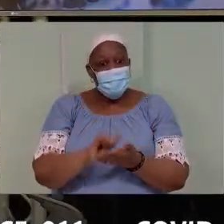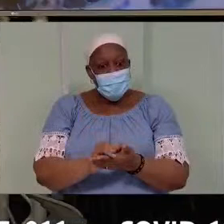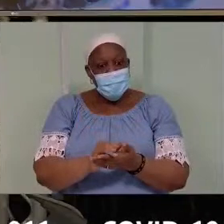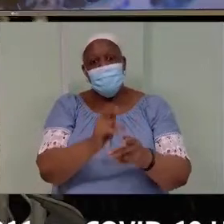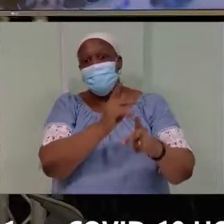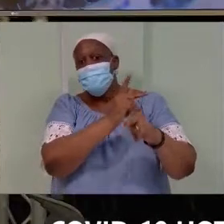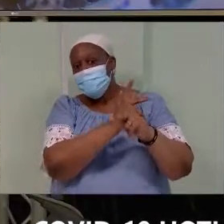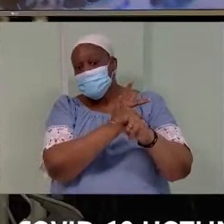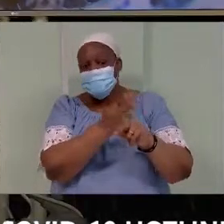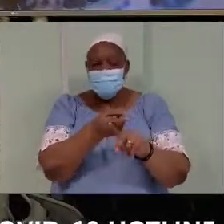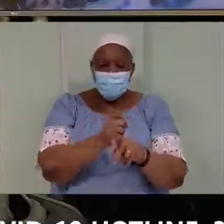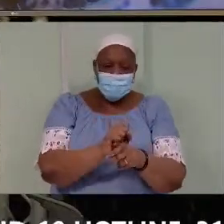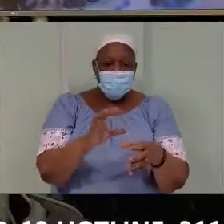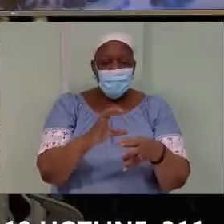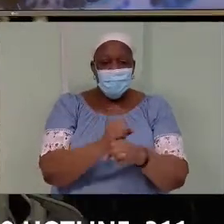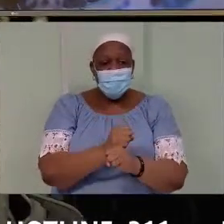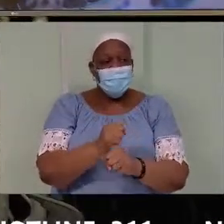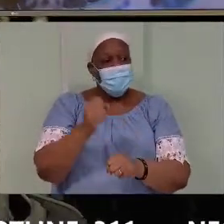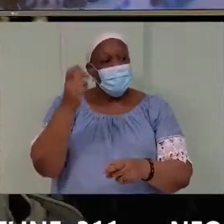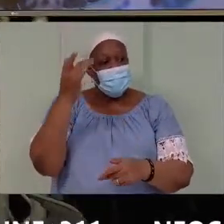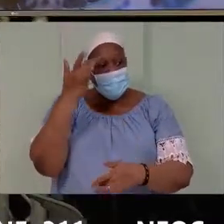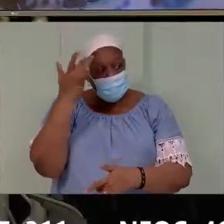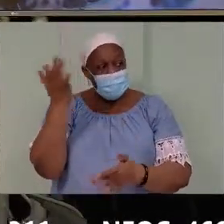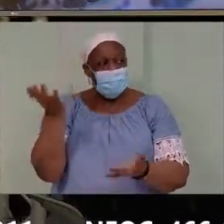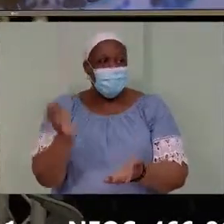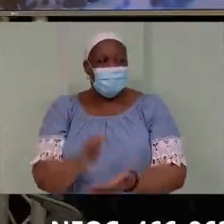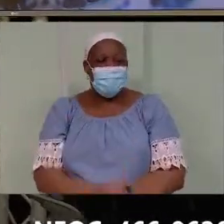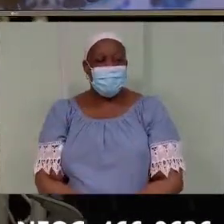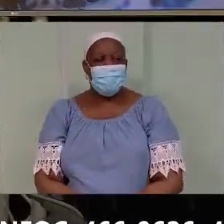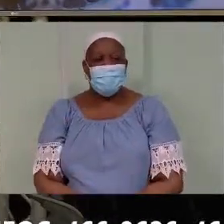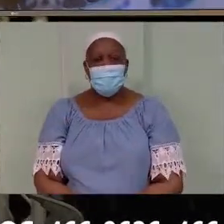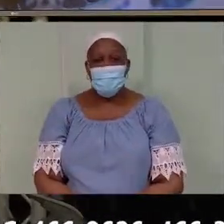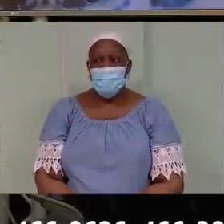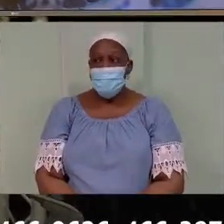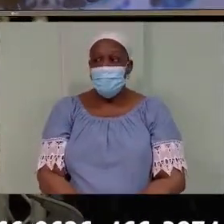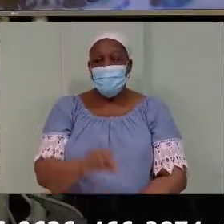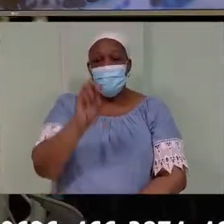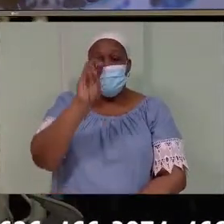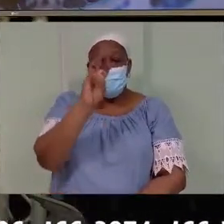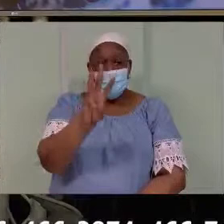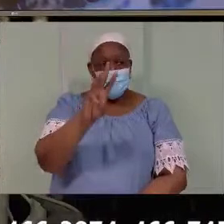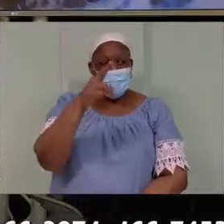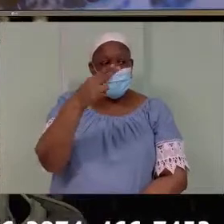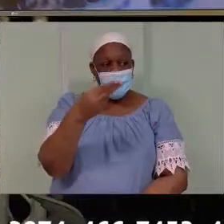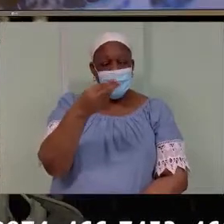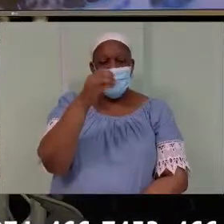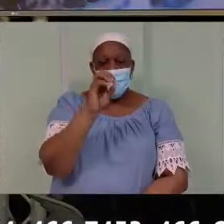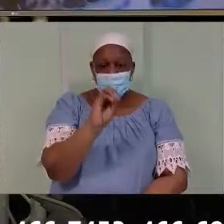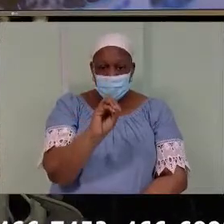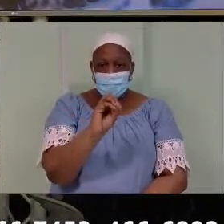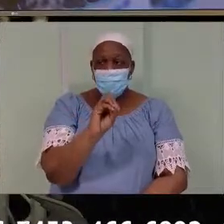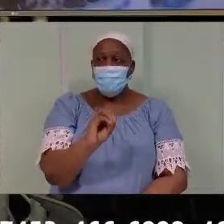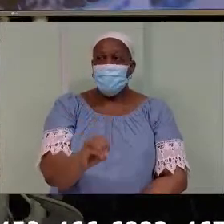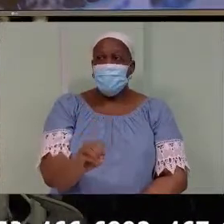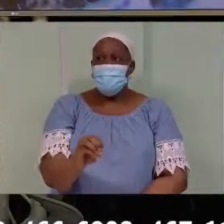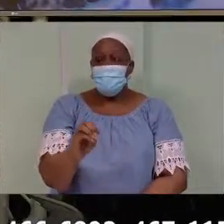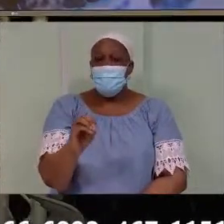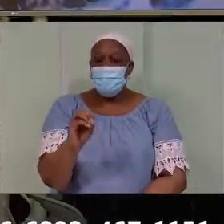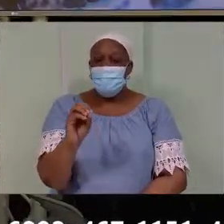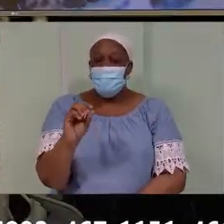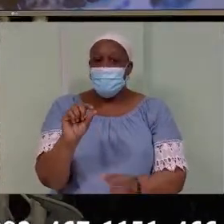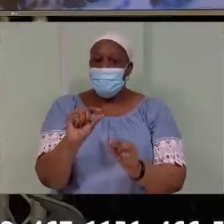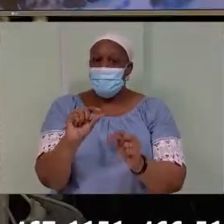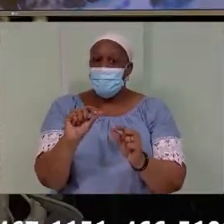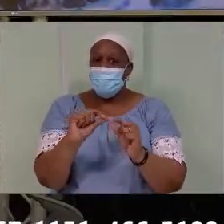infectious. Now, the World Health Organization actually recommends to all governments